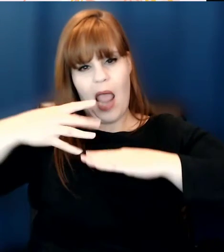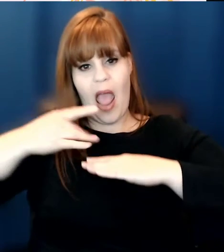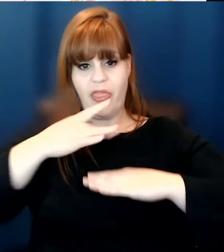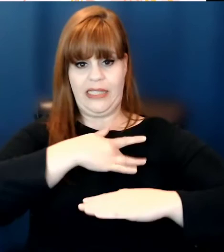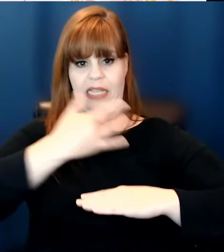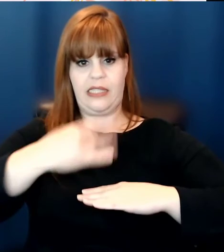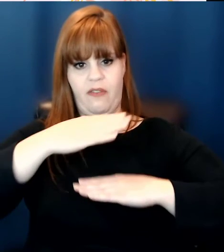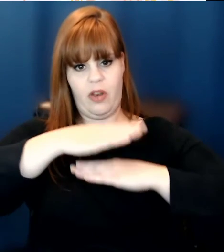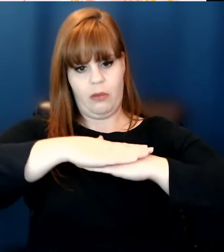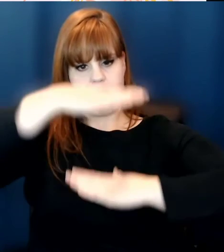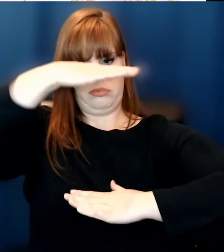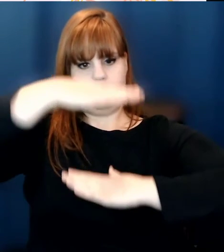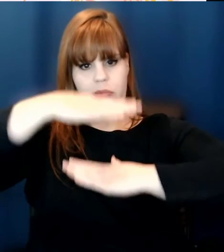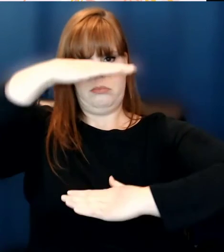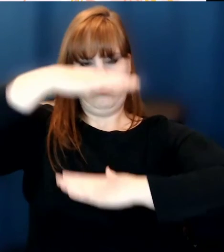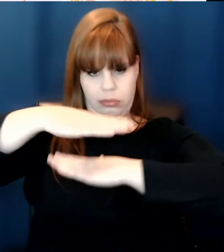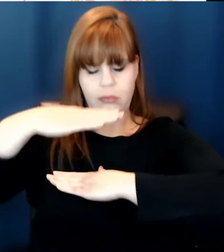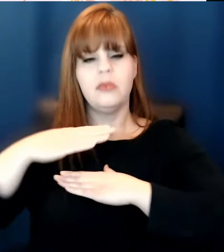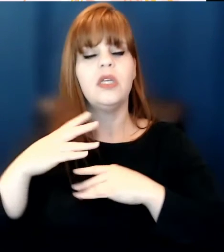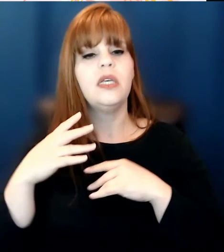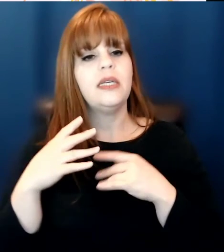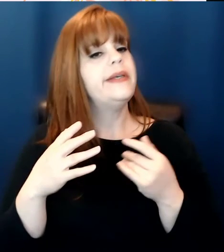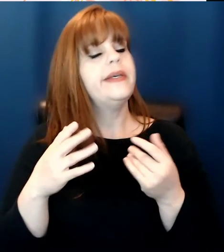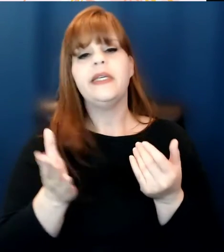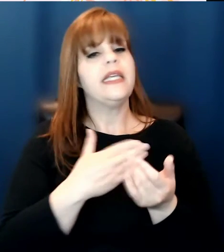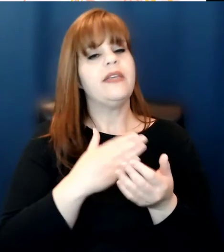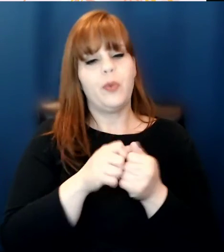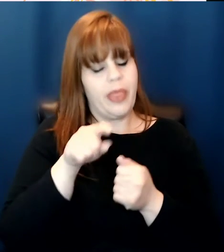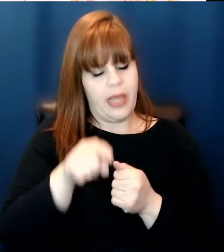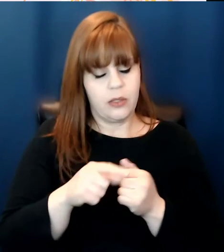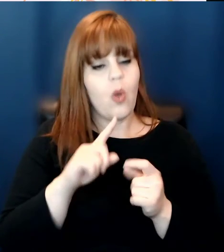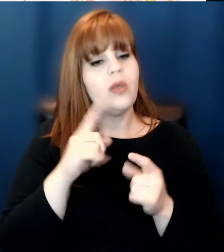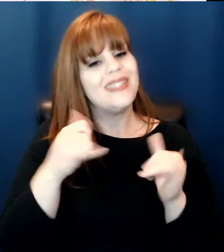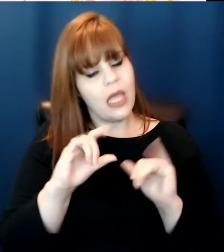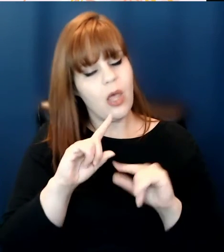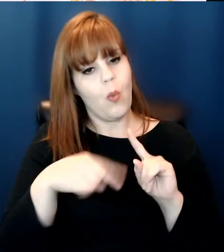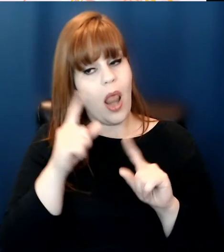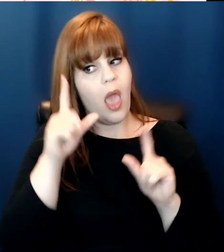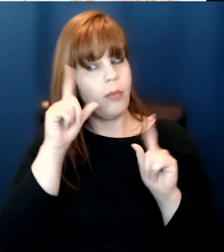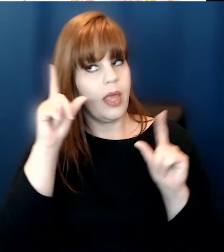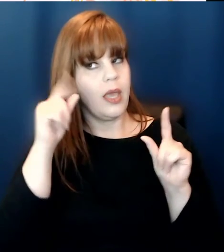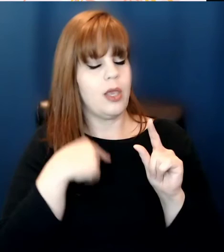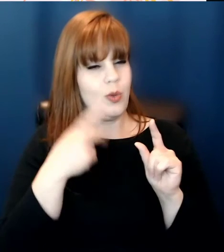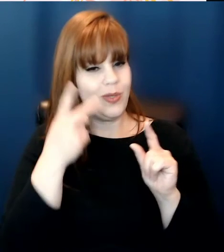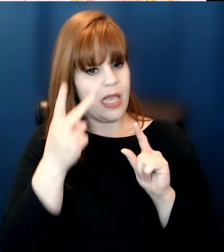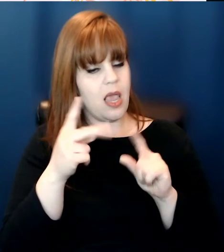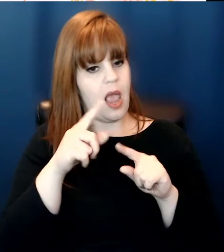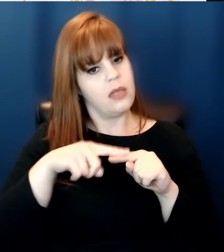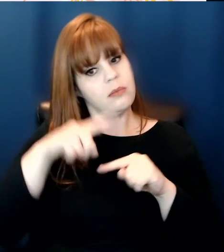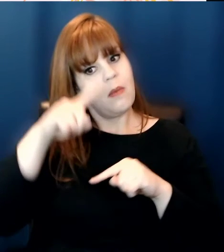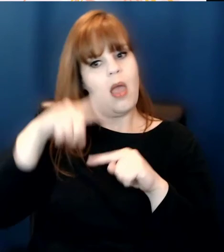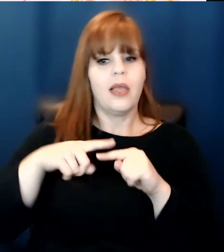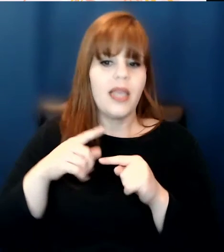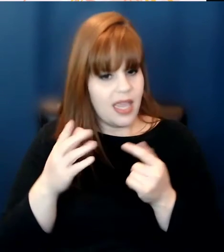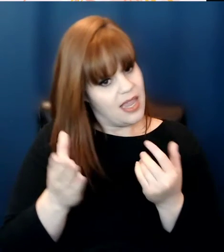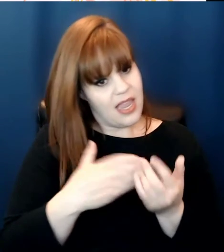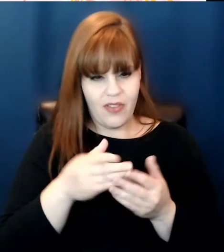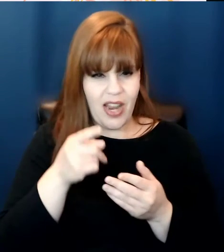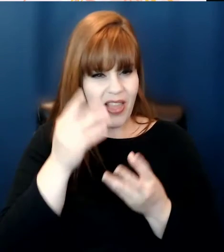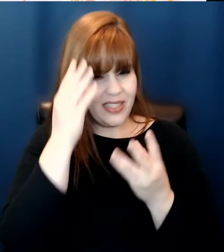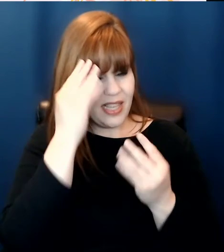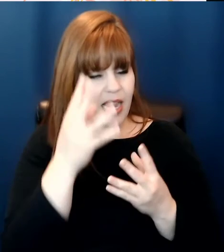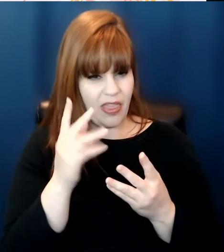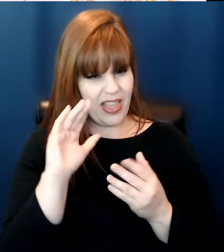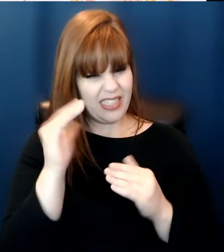sensitivity. But, even in this, like, still when I blink, you can see a little spike here. But even in this data that